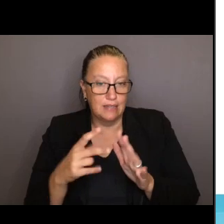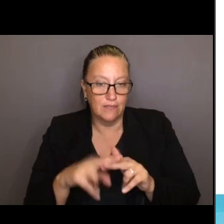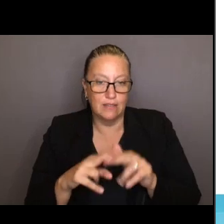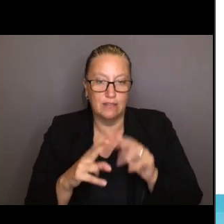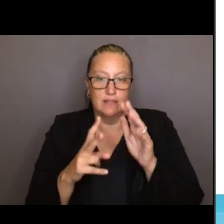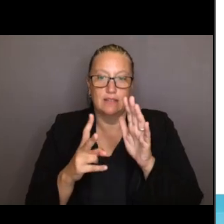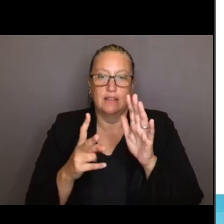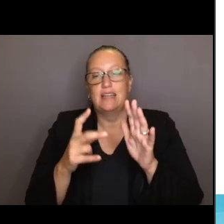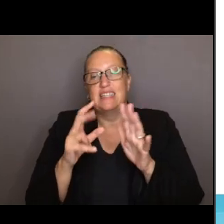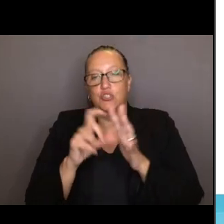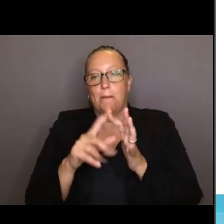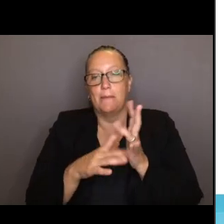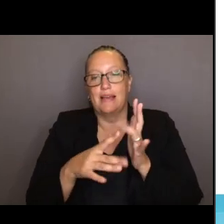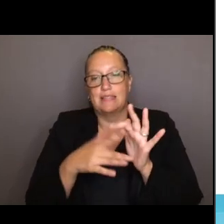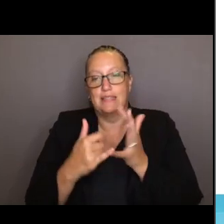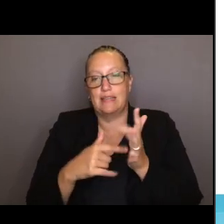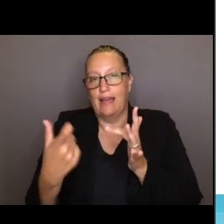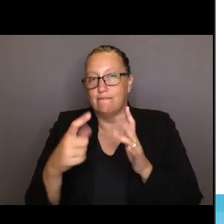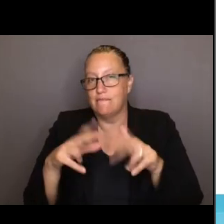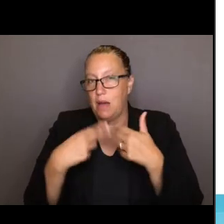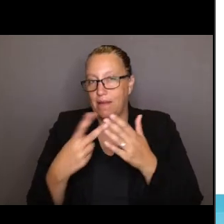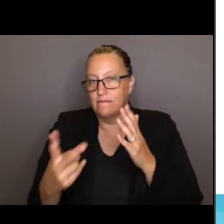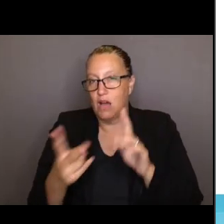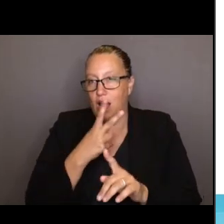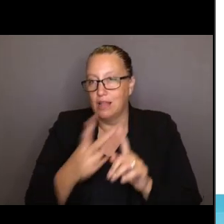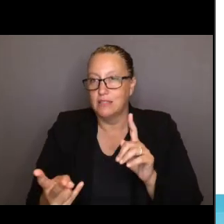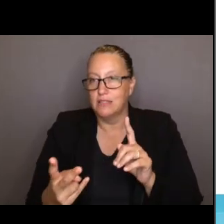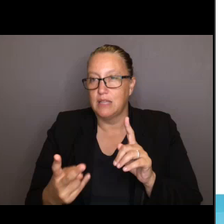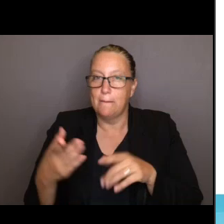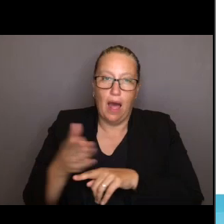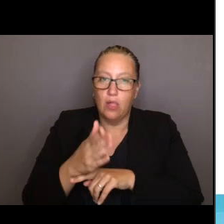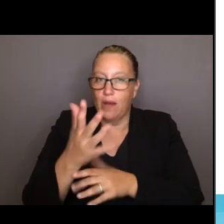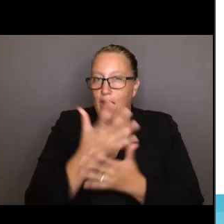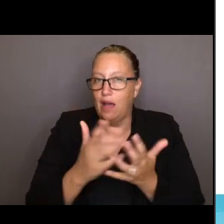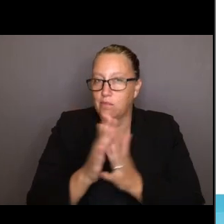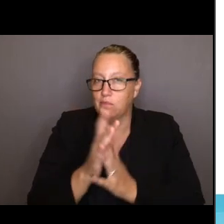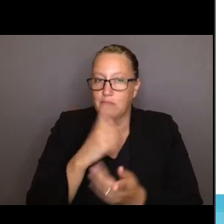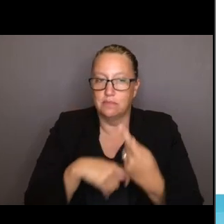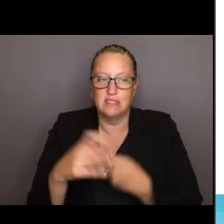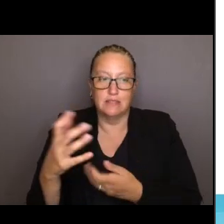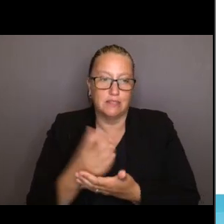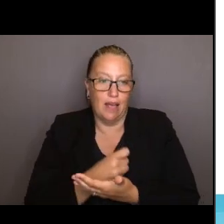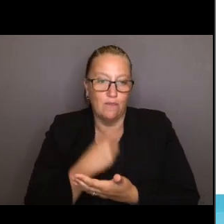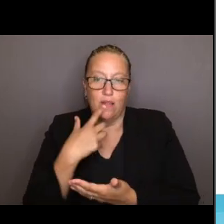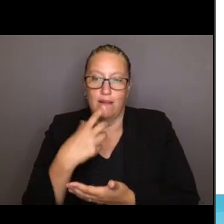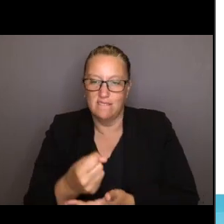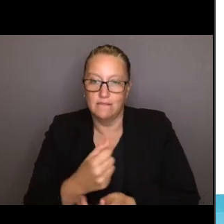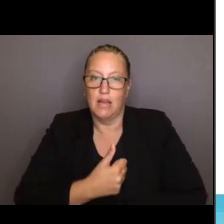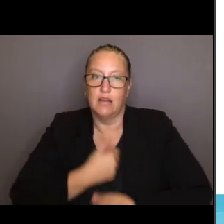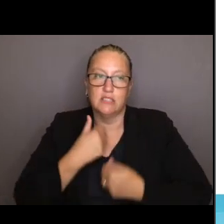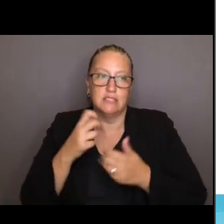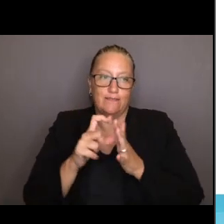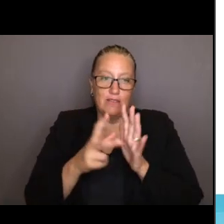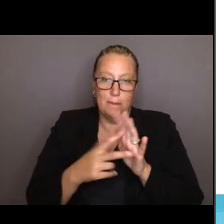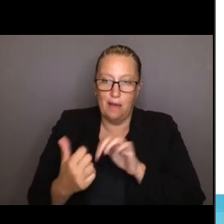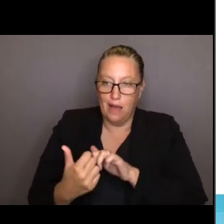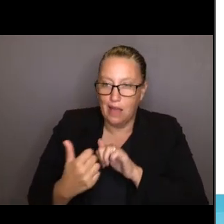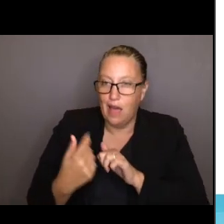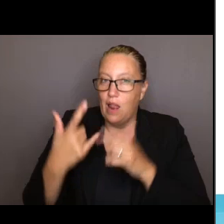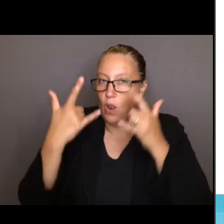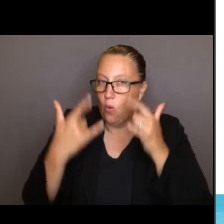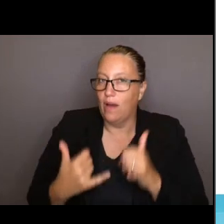safety. And that will feature our referral pathways officer and a lawyer from our violence prevention and women's advocacy team talking about